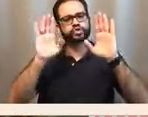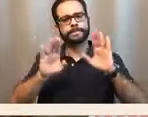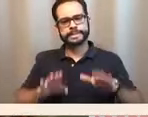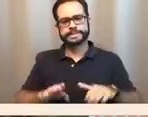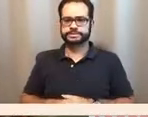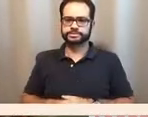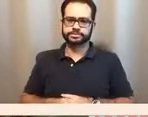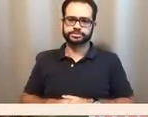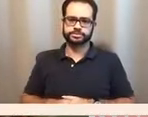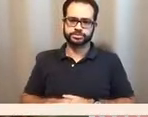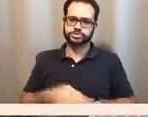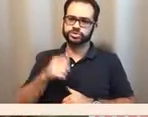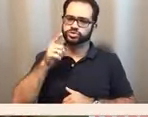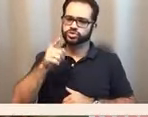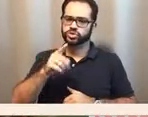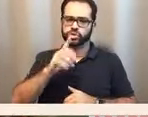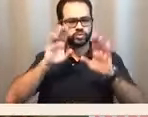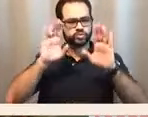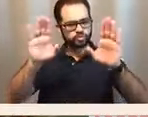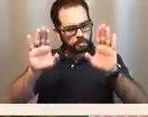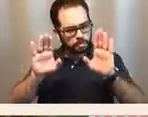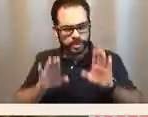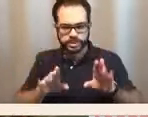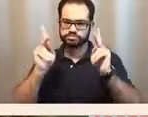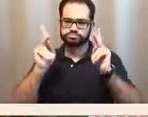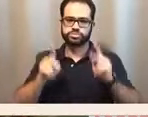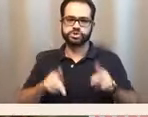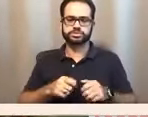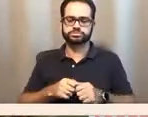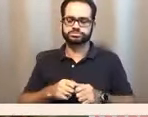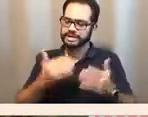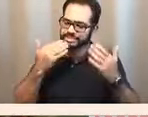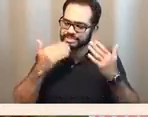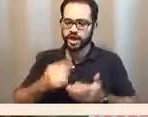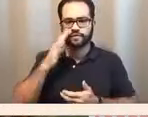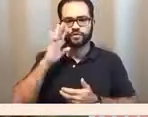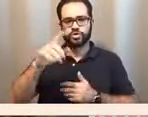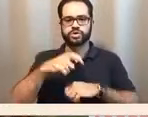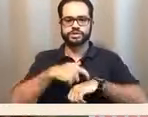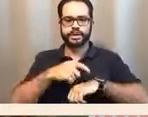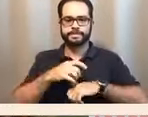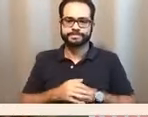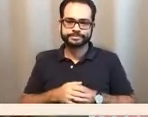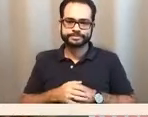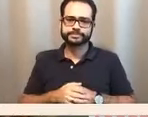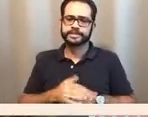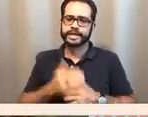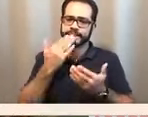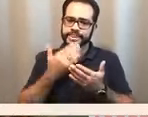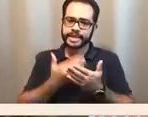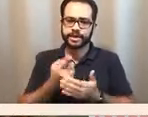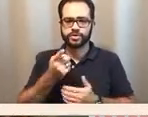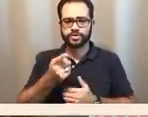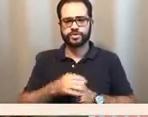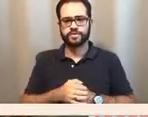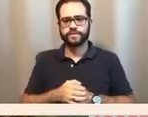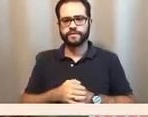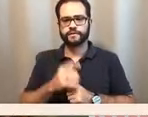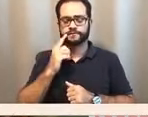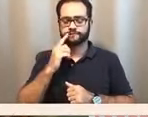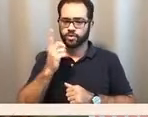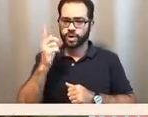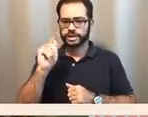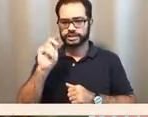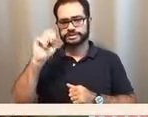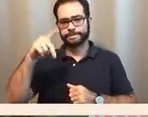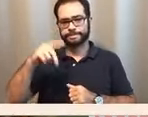a tremendous person. And I thank you for your time. And I thank you for one tip that